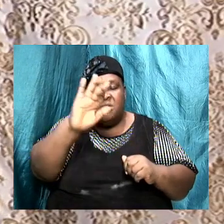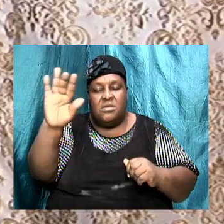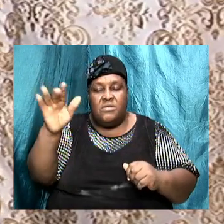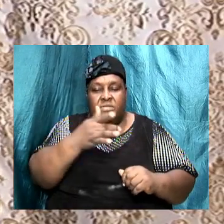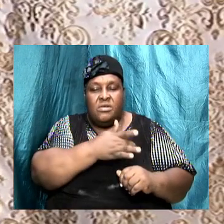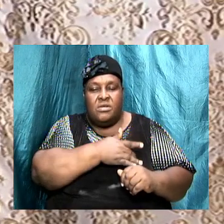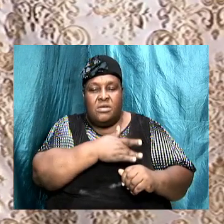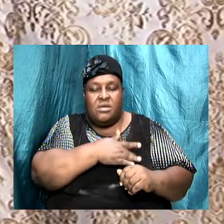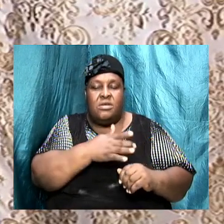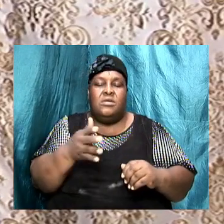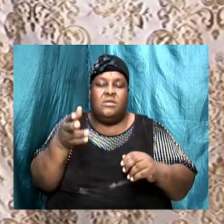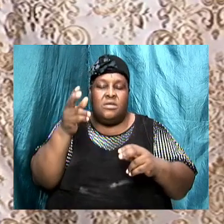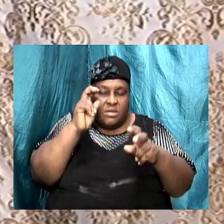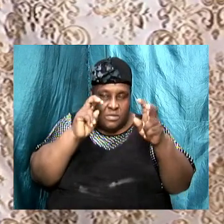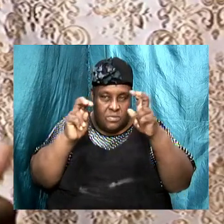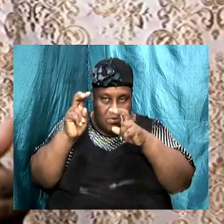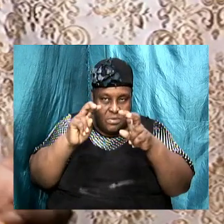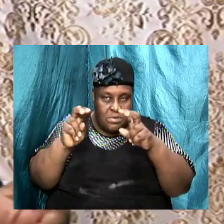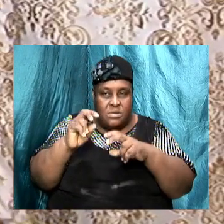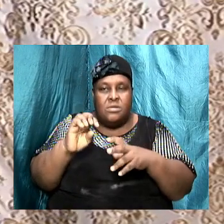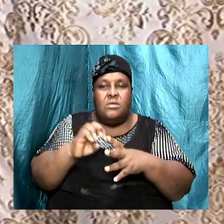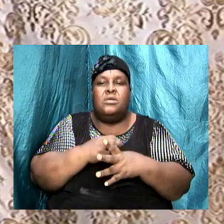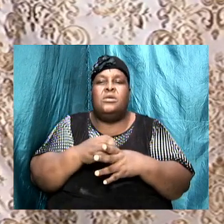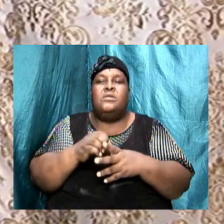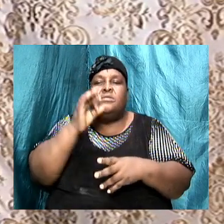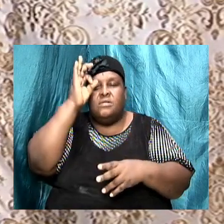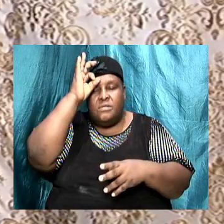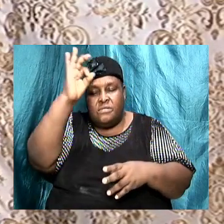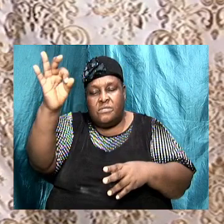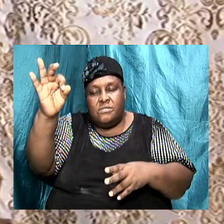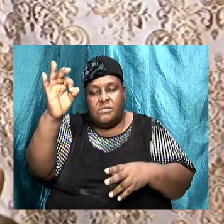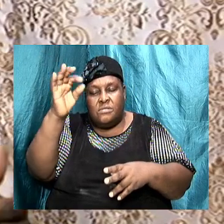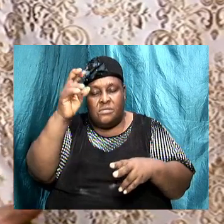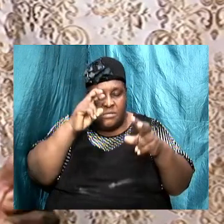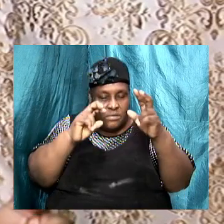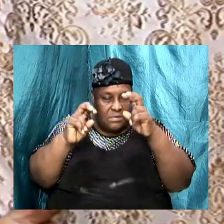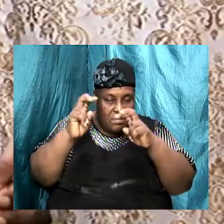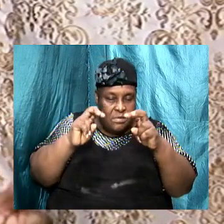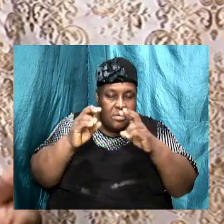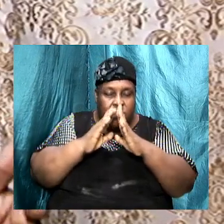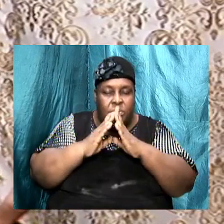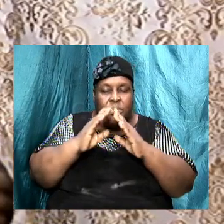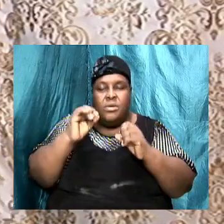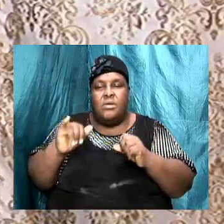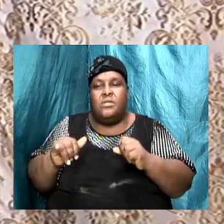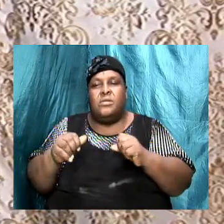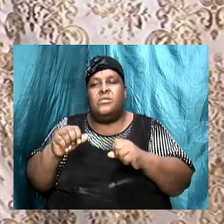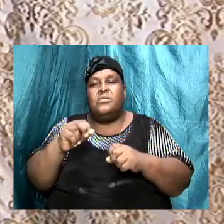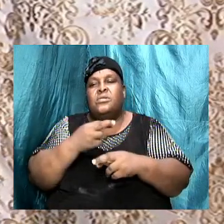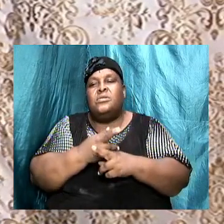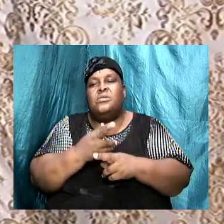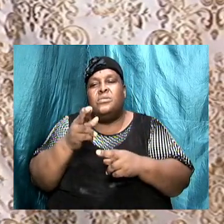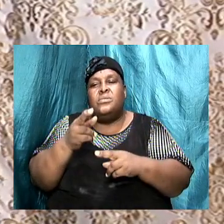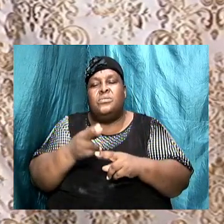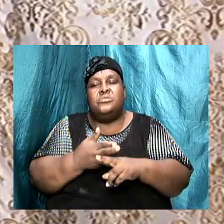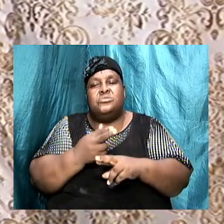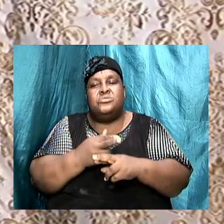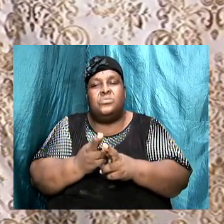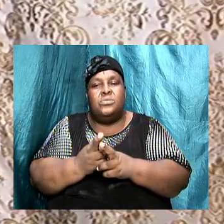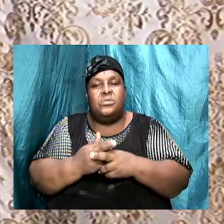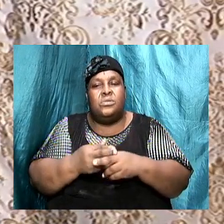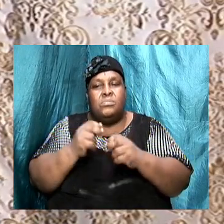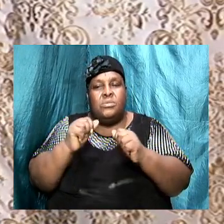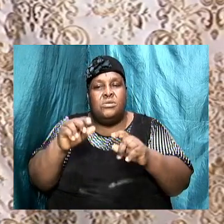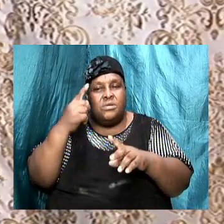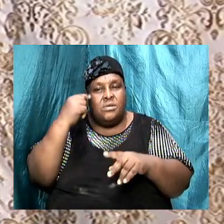that tune in, God, and even those in the future that will tune in. We pray, God, that you will have in store a blessing for them. And we pray that